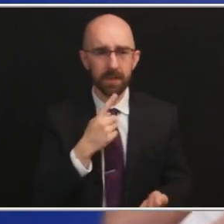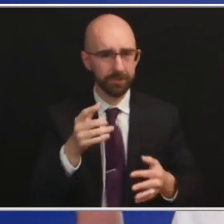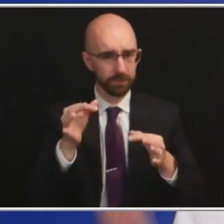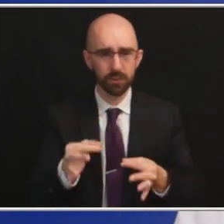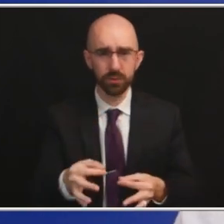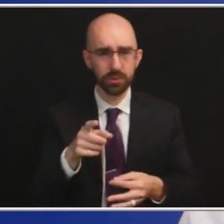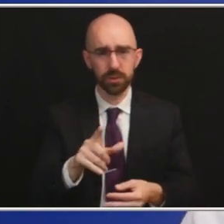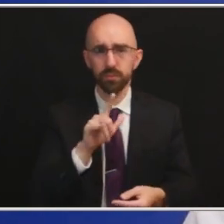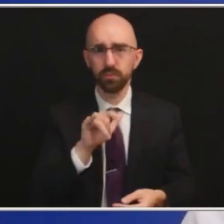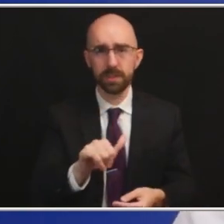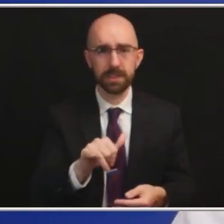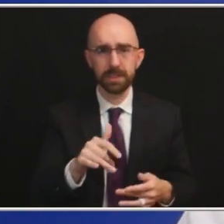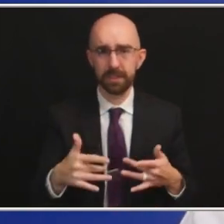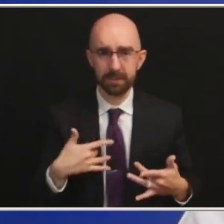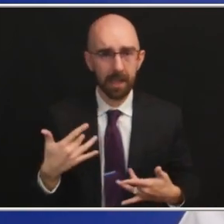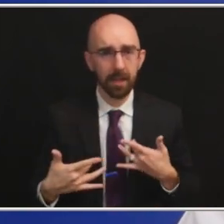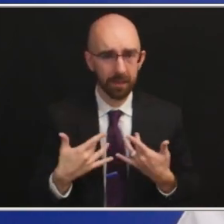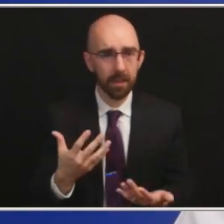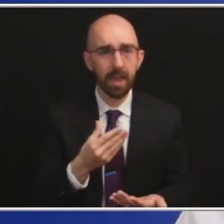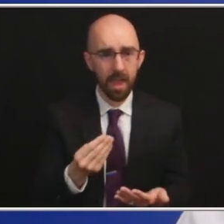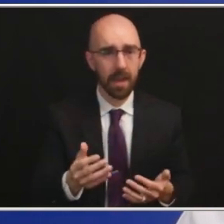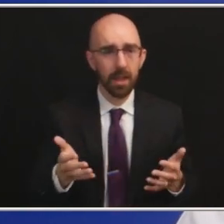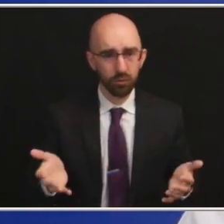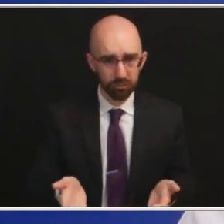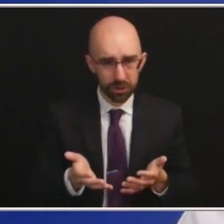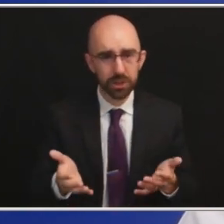really exciting and encouraging, and